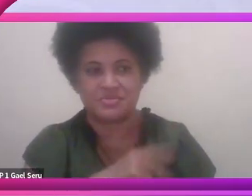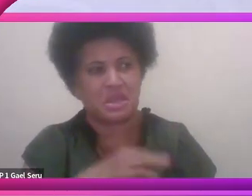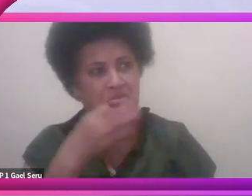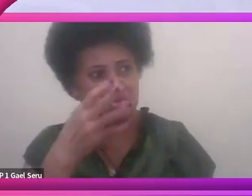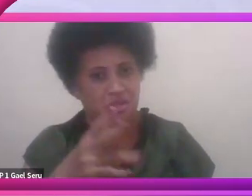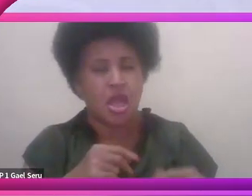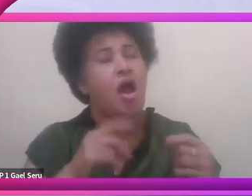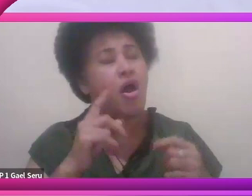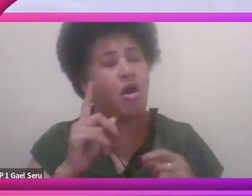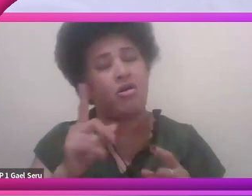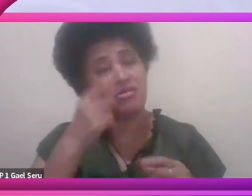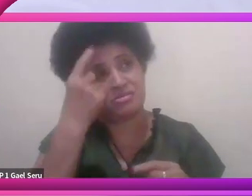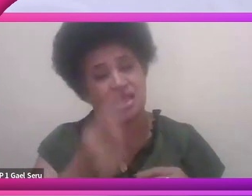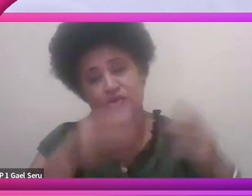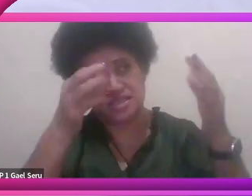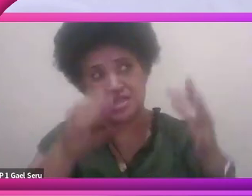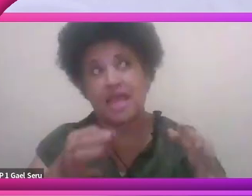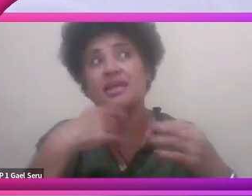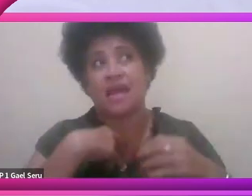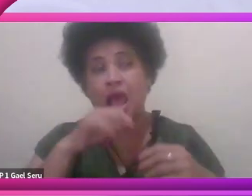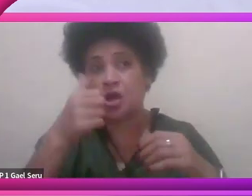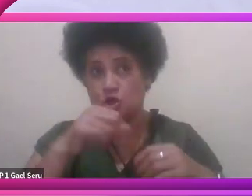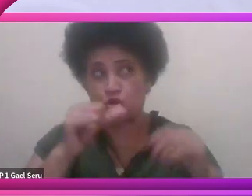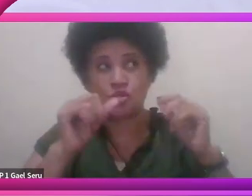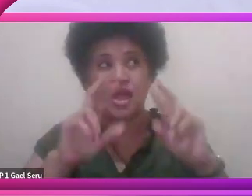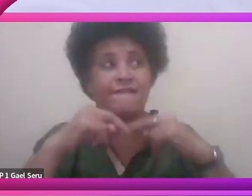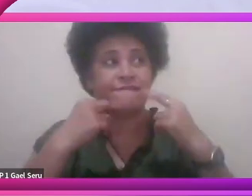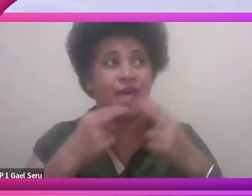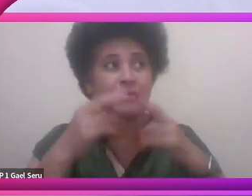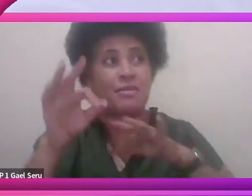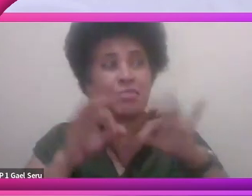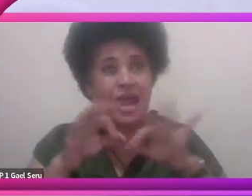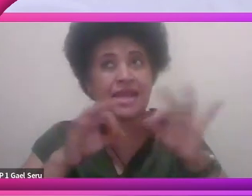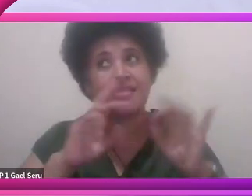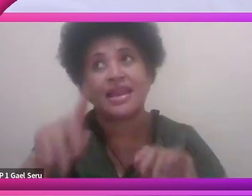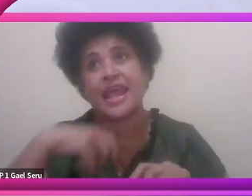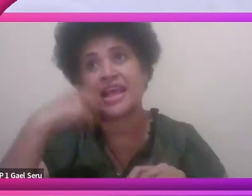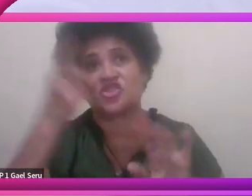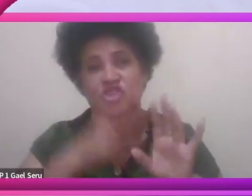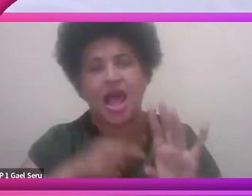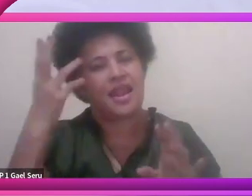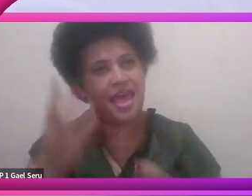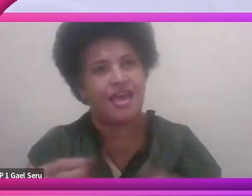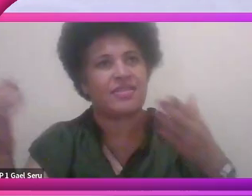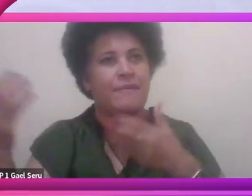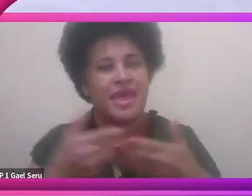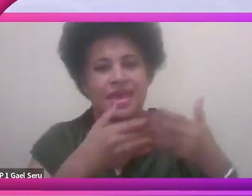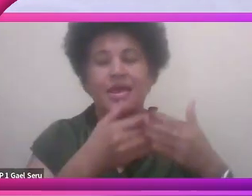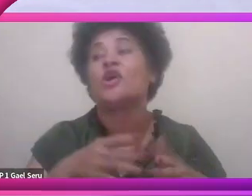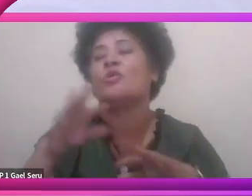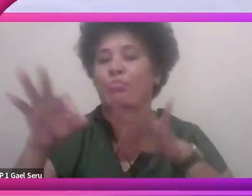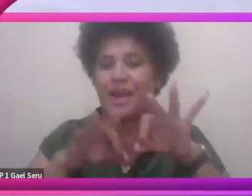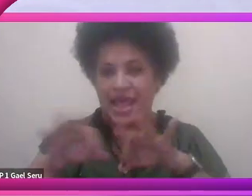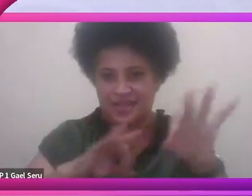I will have a child next year. So for them to plan properly, to plan with their family or to plan with their husband.